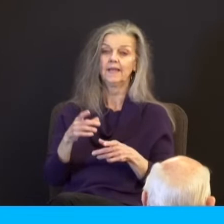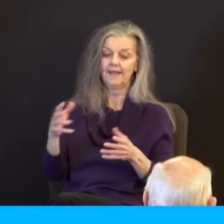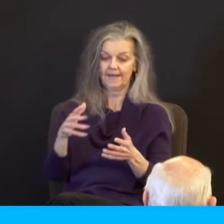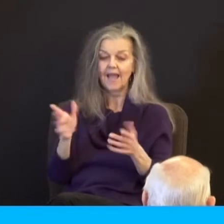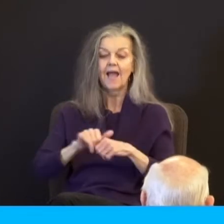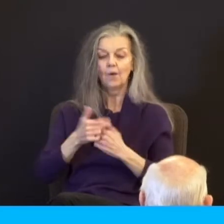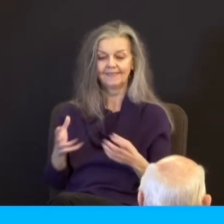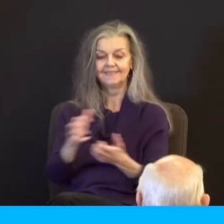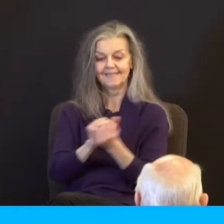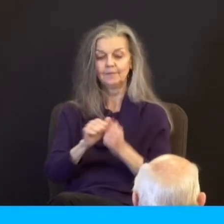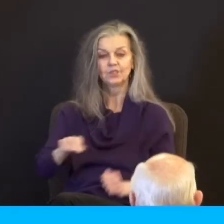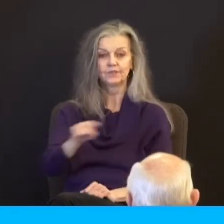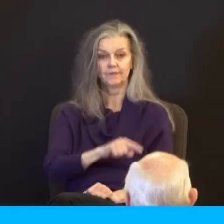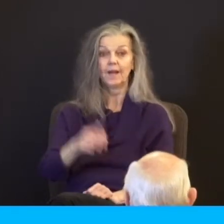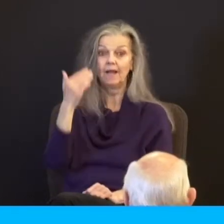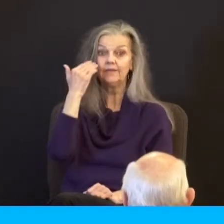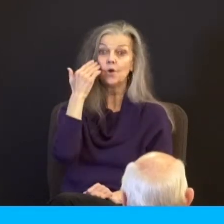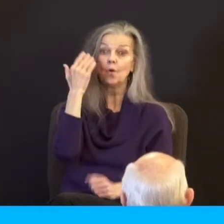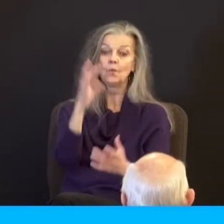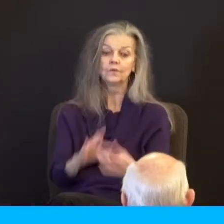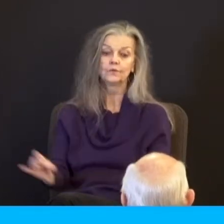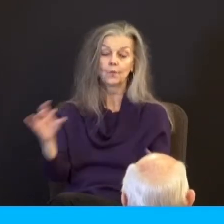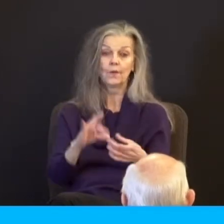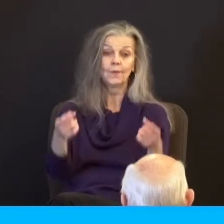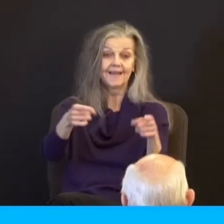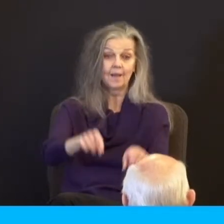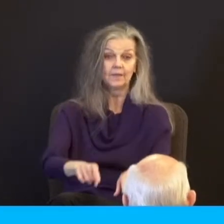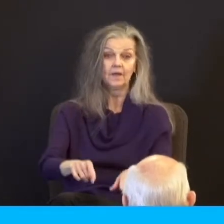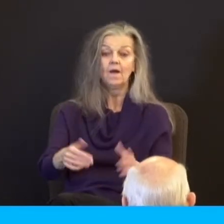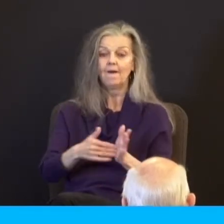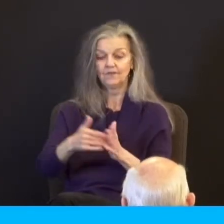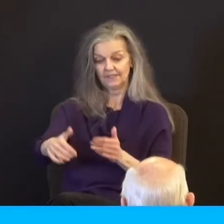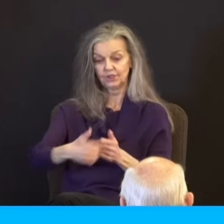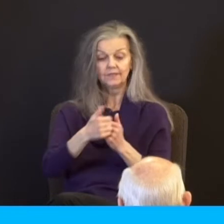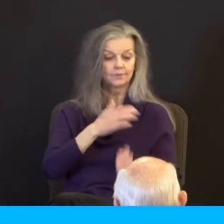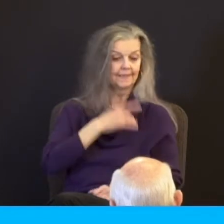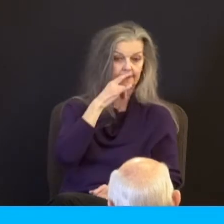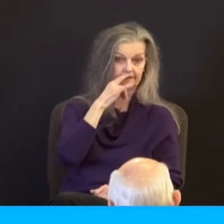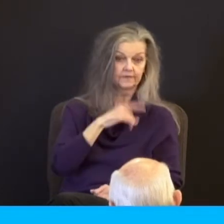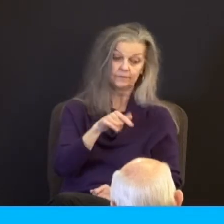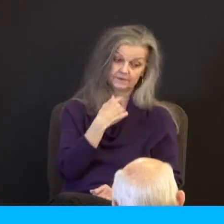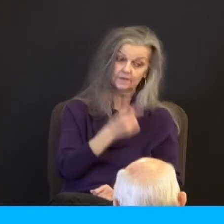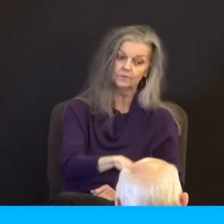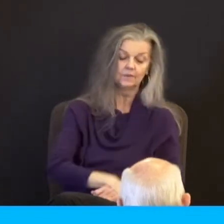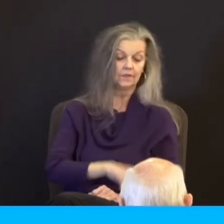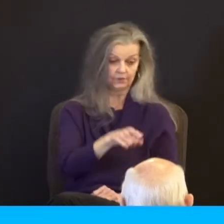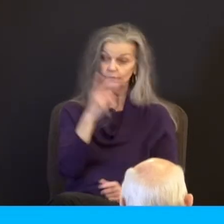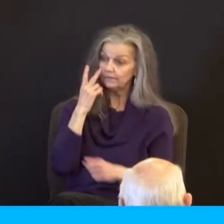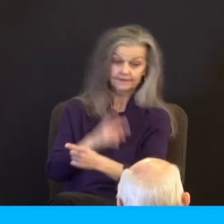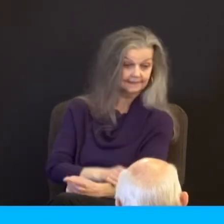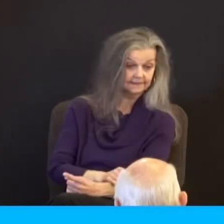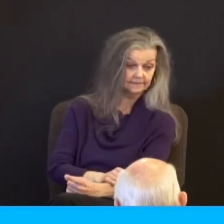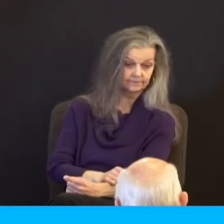them. I know the rest of the story. I will often challenge my guys. I will never share names, but I will say, hey, you see